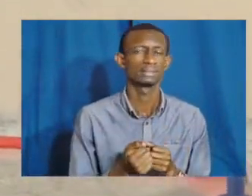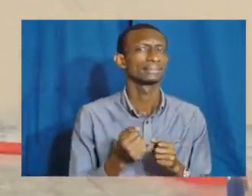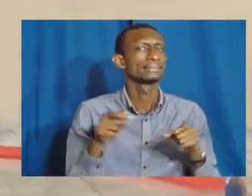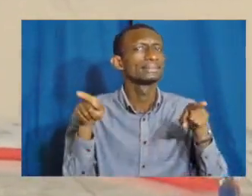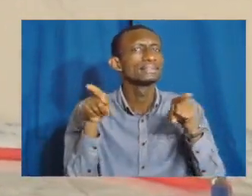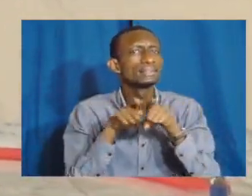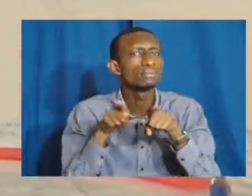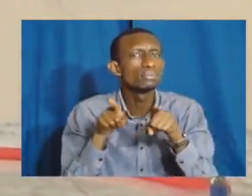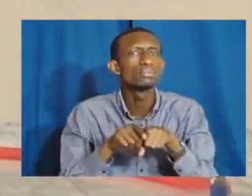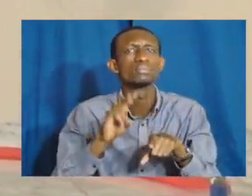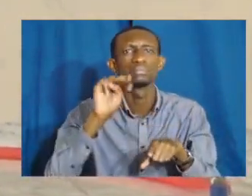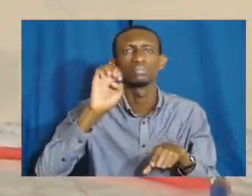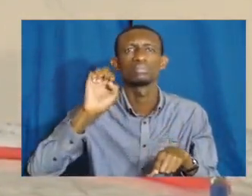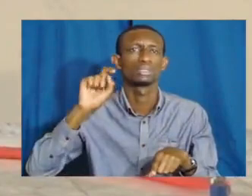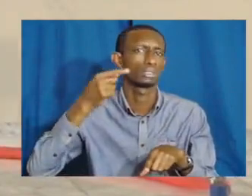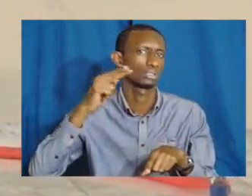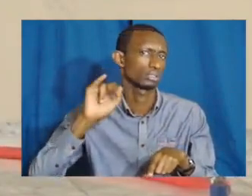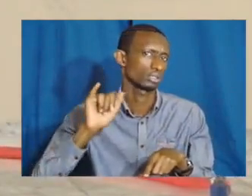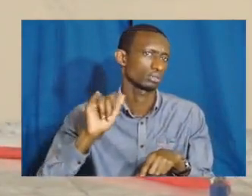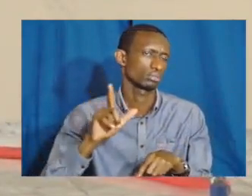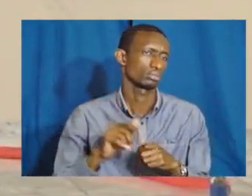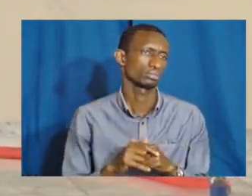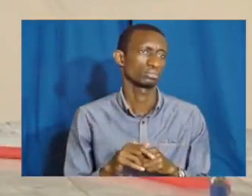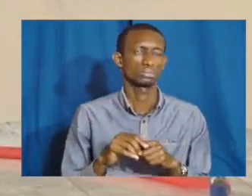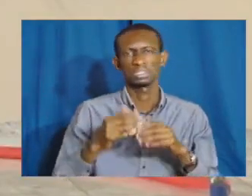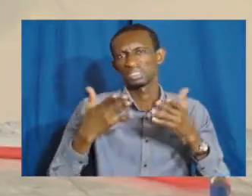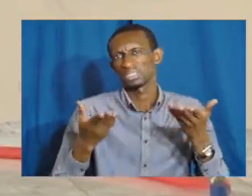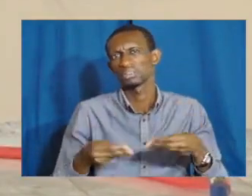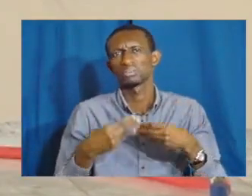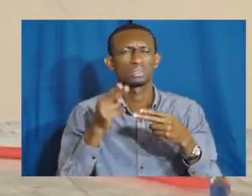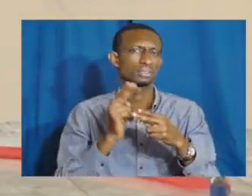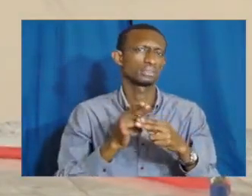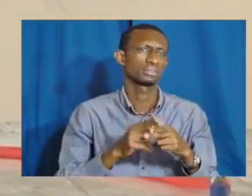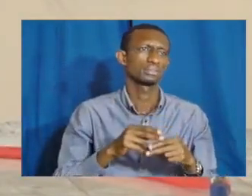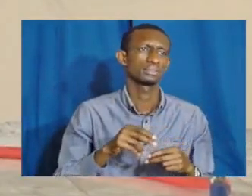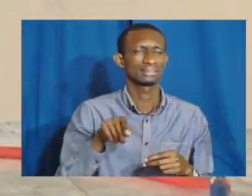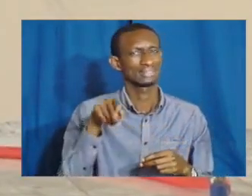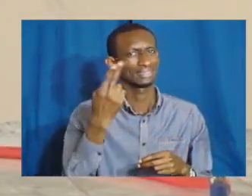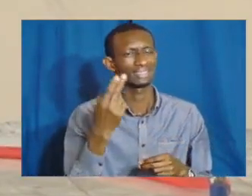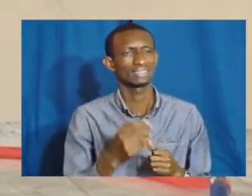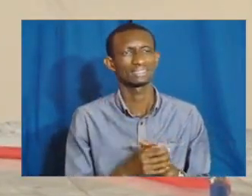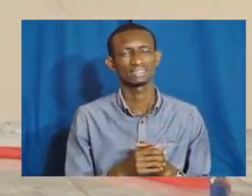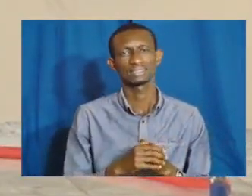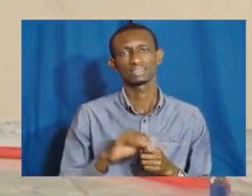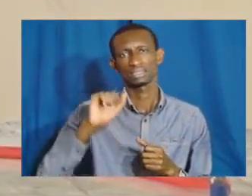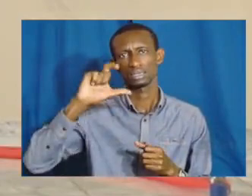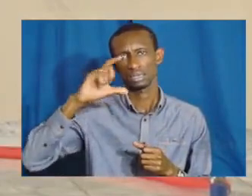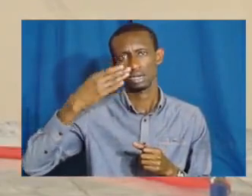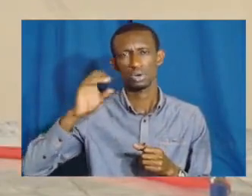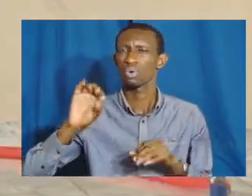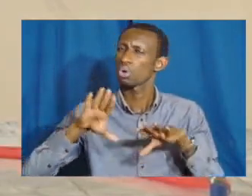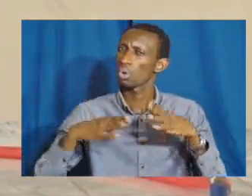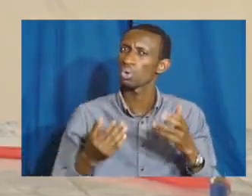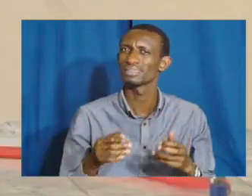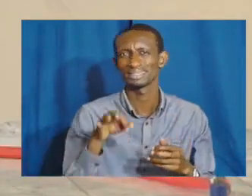to measure, or rather we use to name the secondary alcohol is the one that we use even to name the tertiary